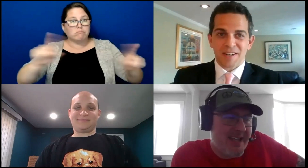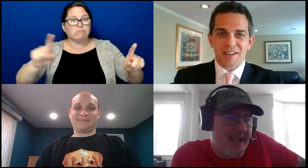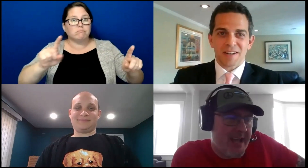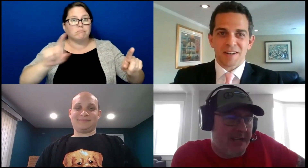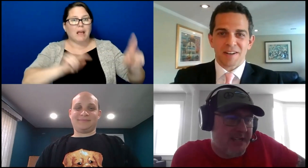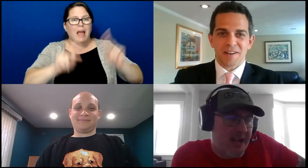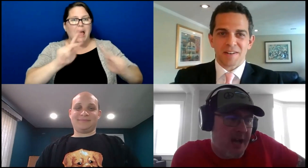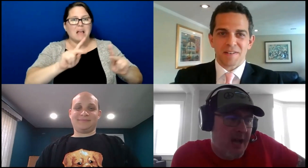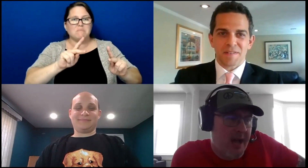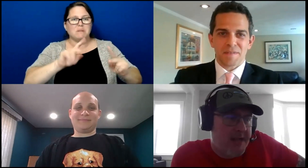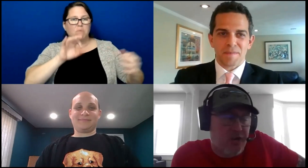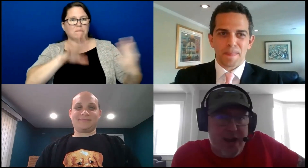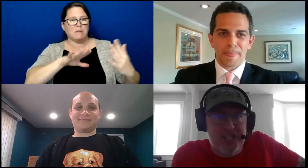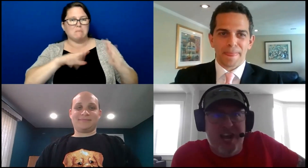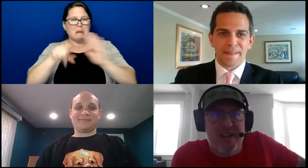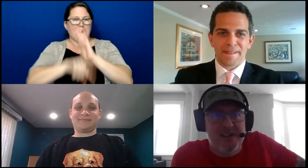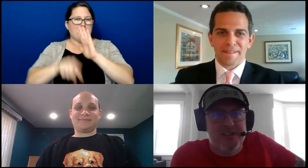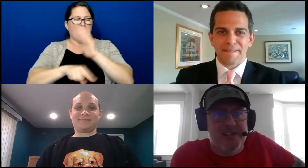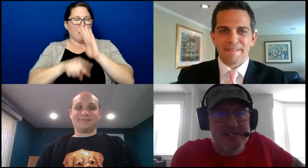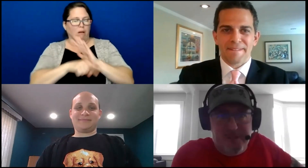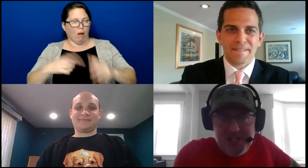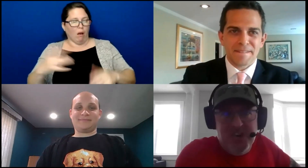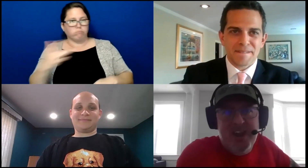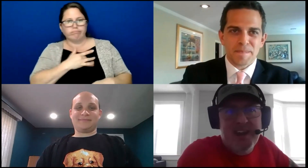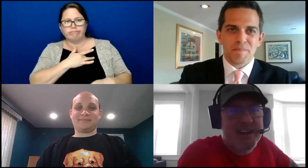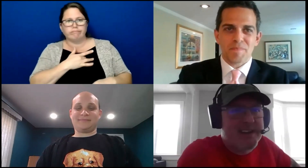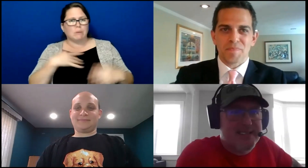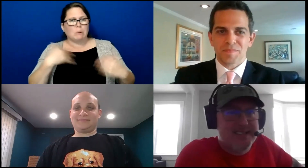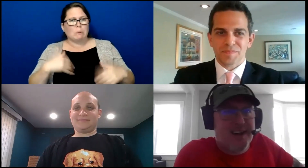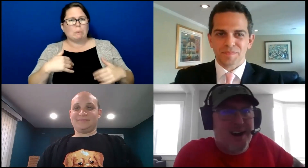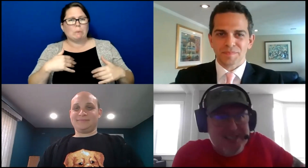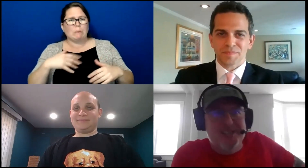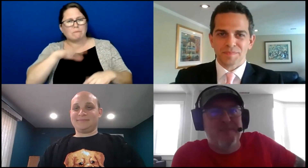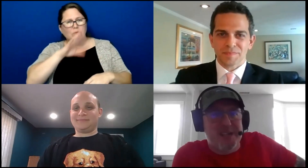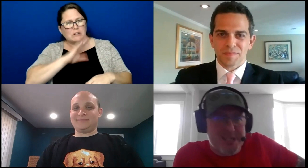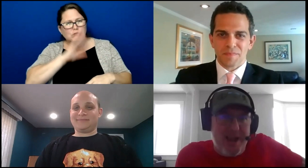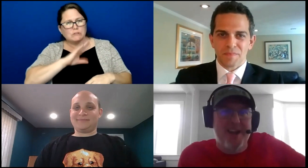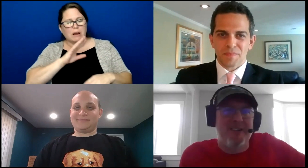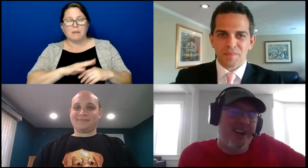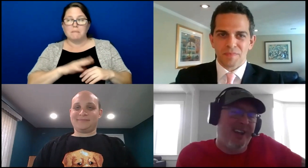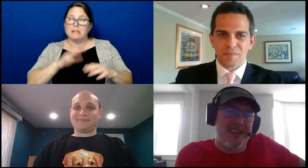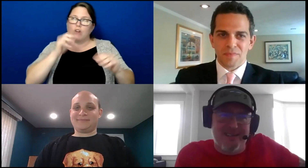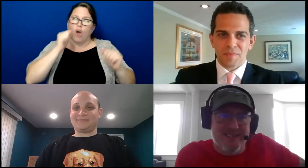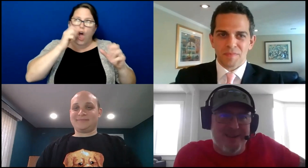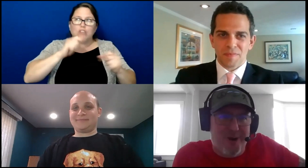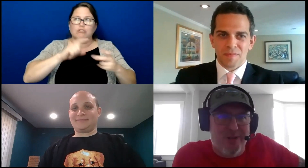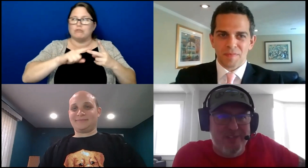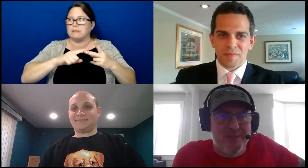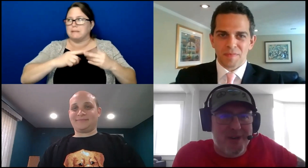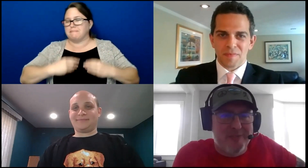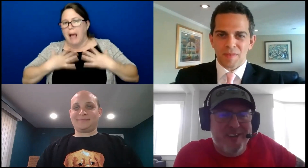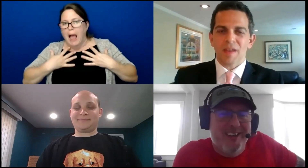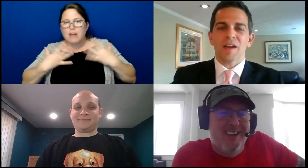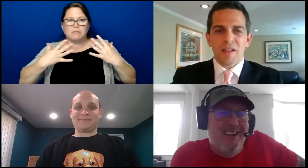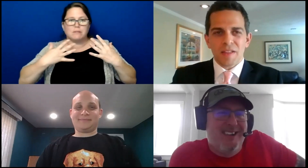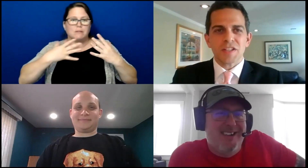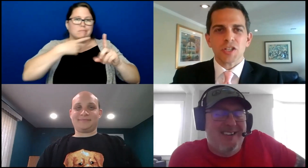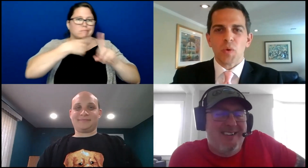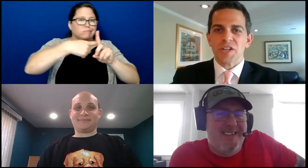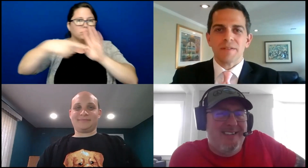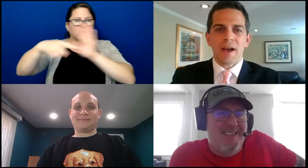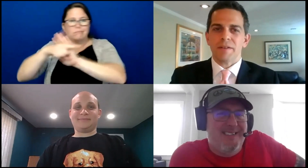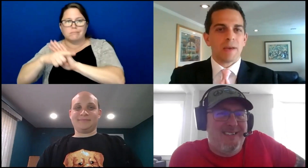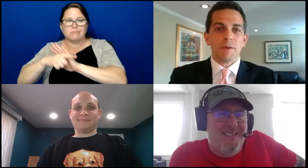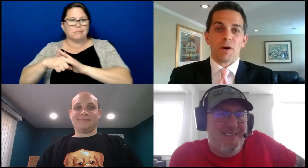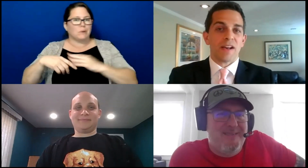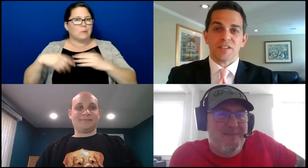Yes. It's a great challenge, and it's frustrating, and it's awesome and inspiring, and all of the above. This